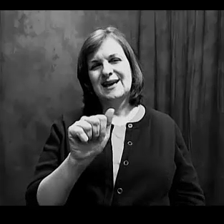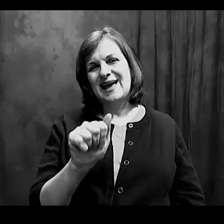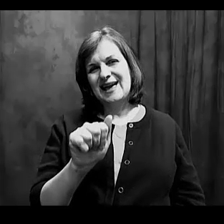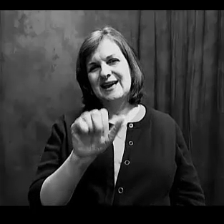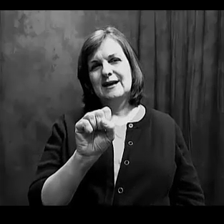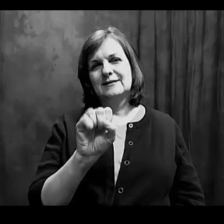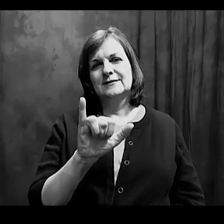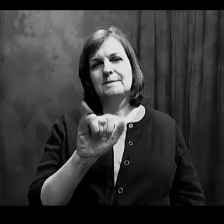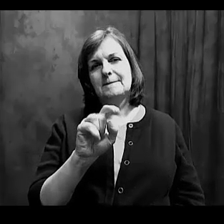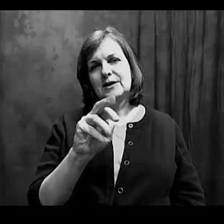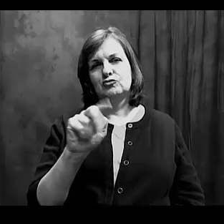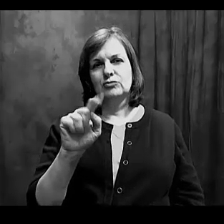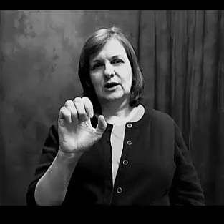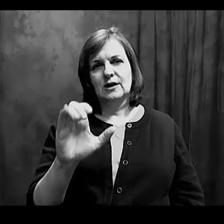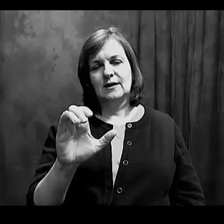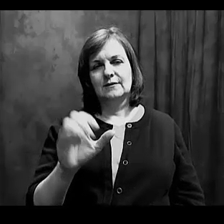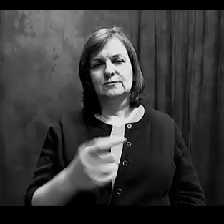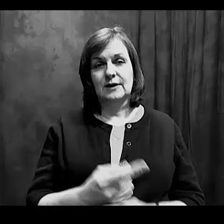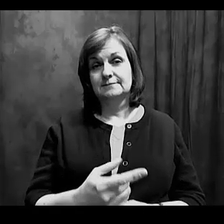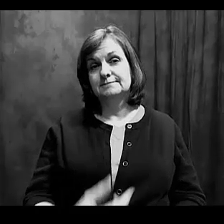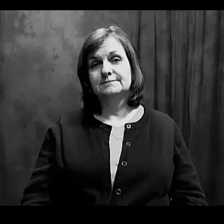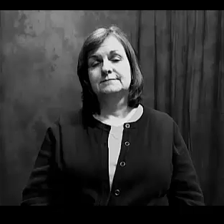So we said it was asymmetric,